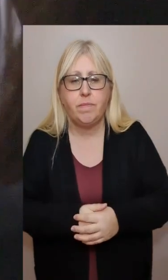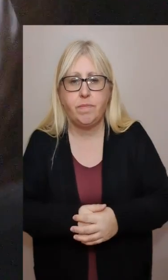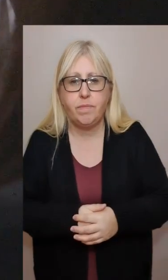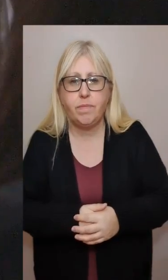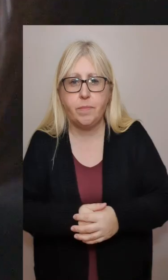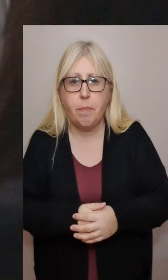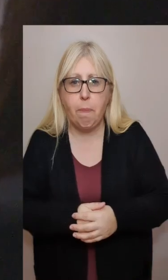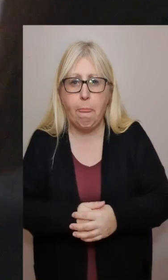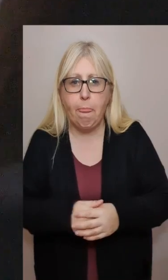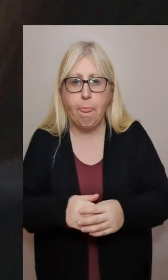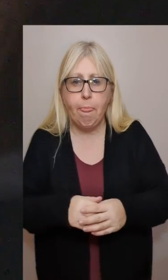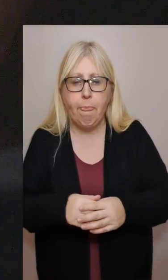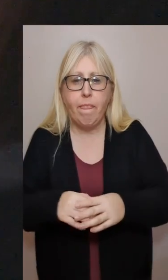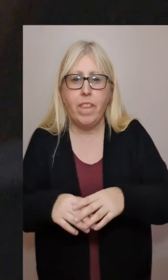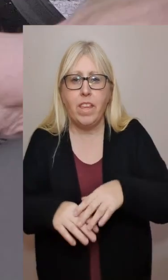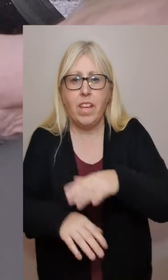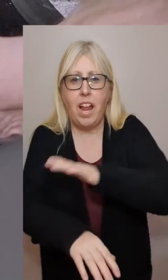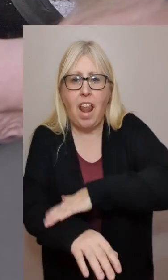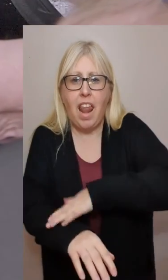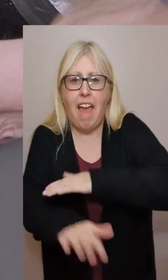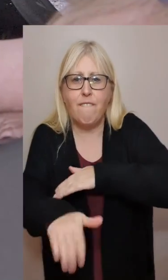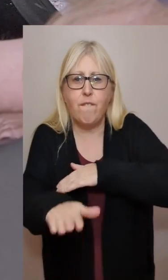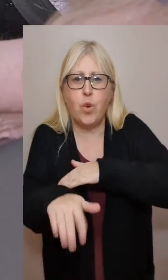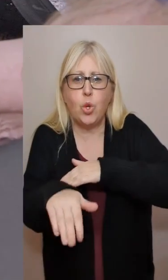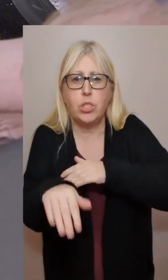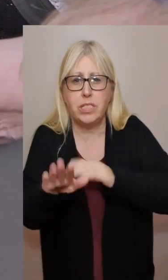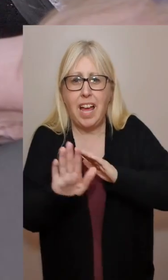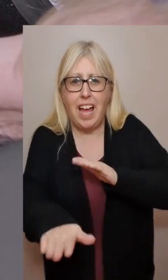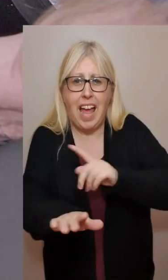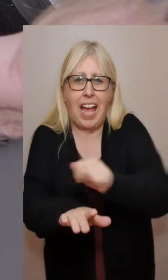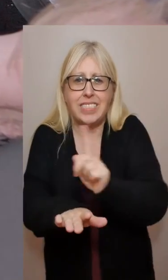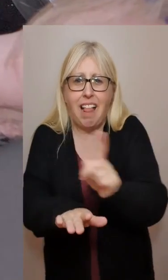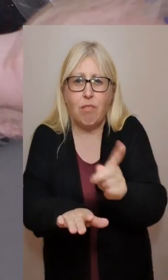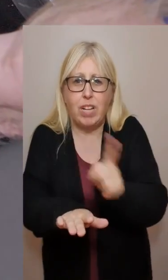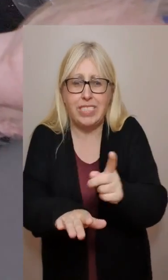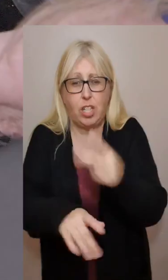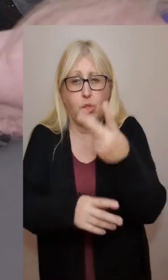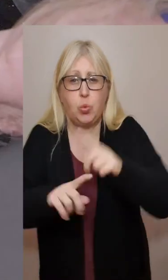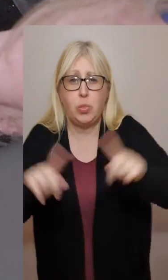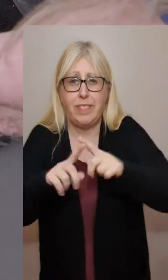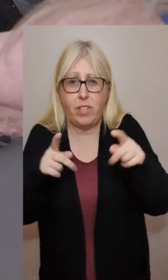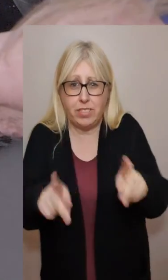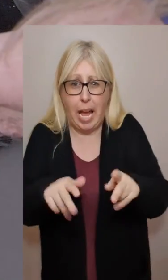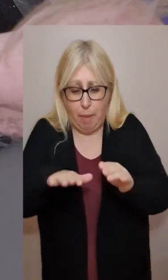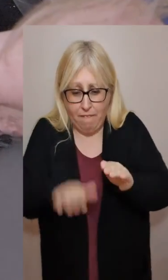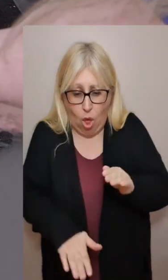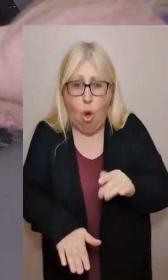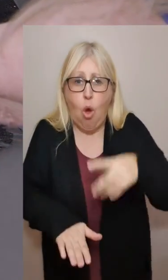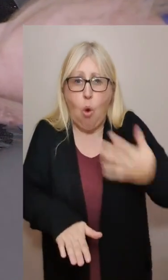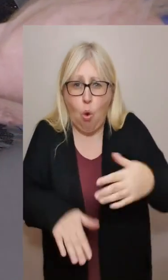A left foot accelerator comes in two different types, so you can have a floor mounted version or one that's called a twin